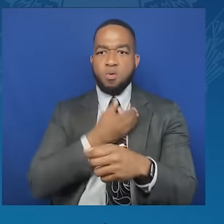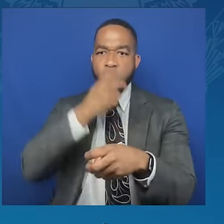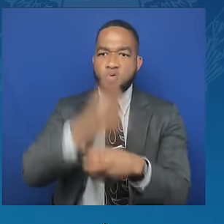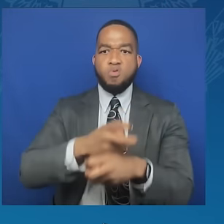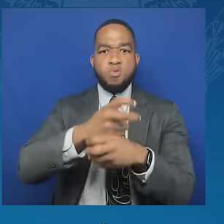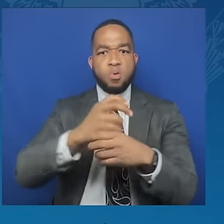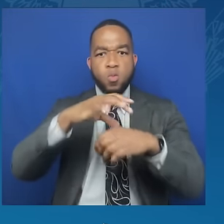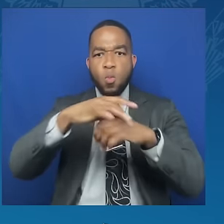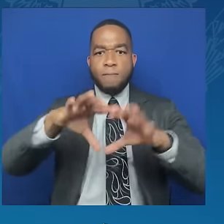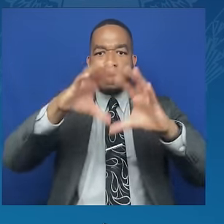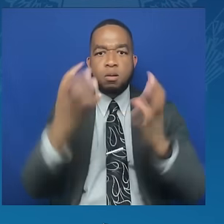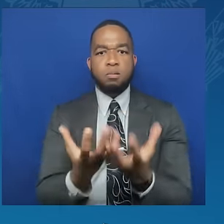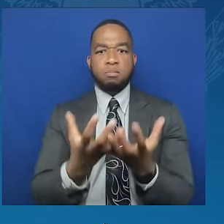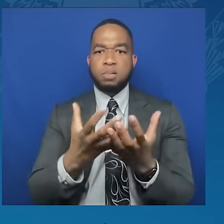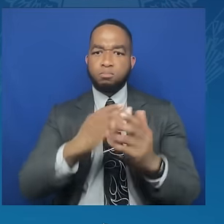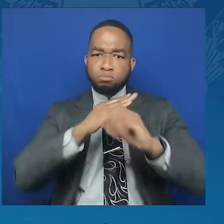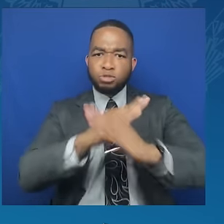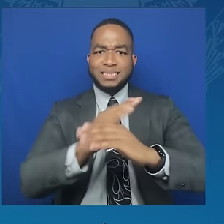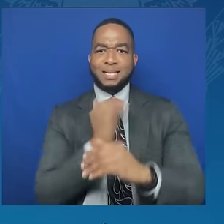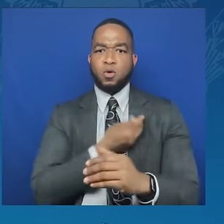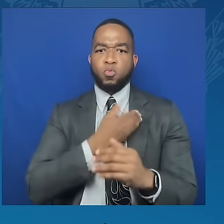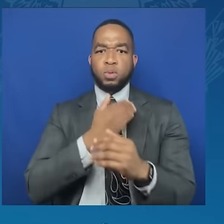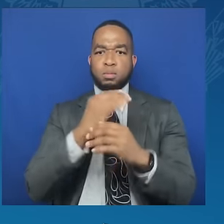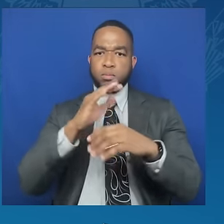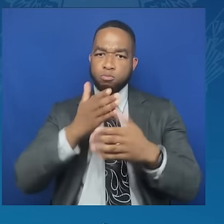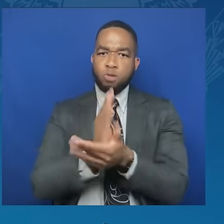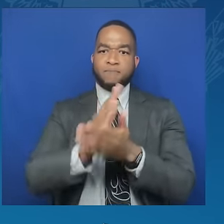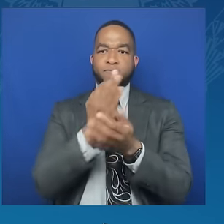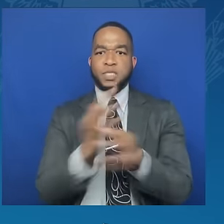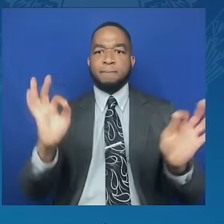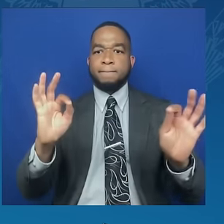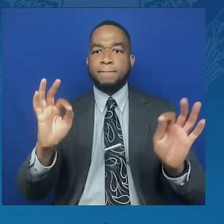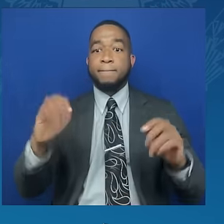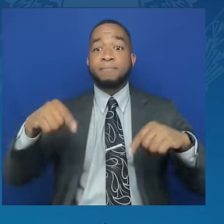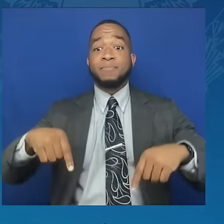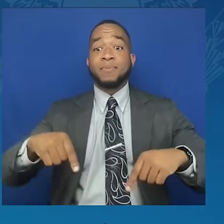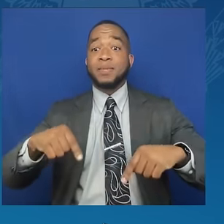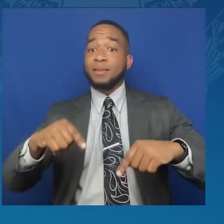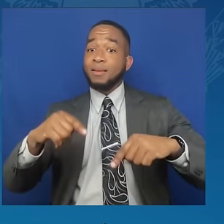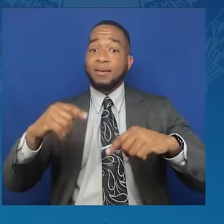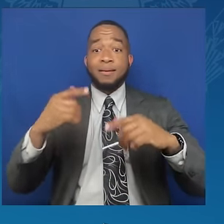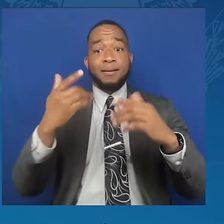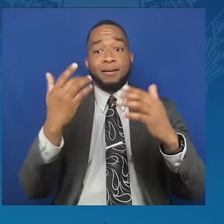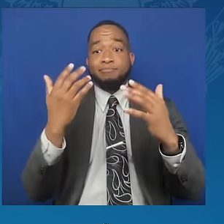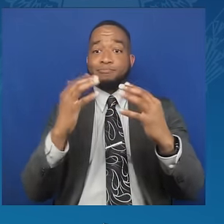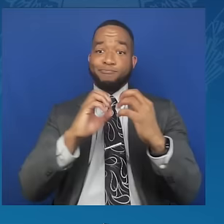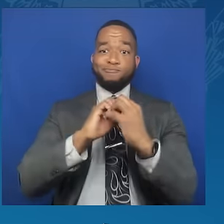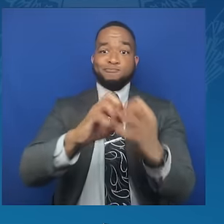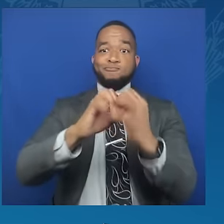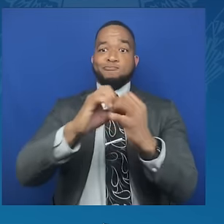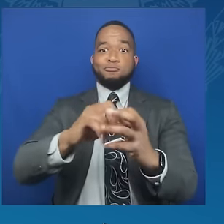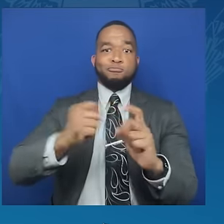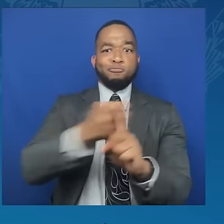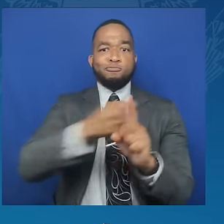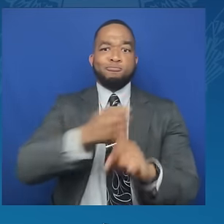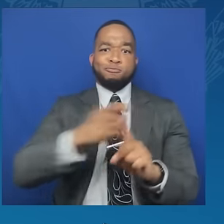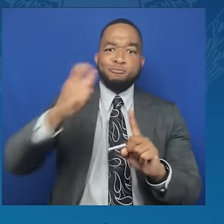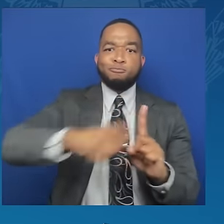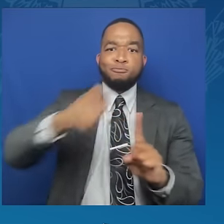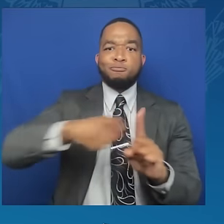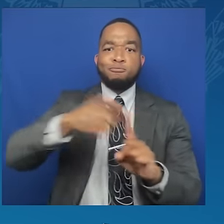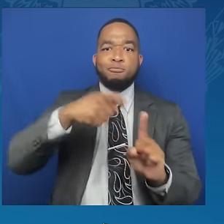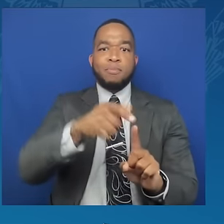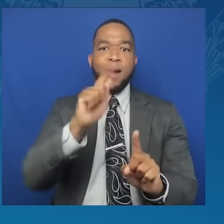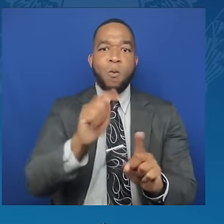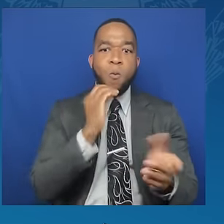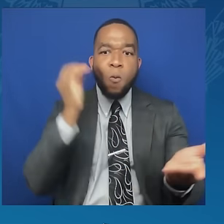like James Armstrong, a World War II Army veteran. He carried the American flag at the head of the march across the